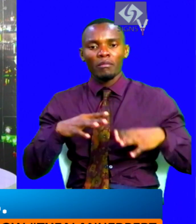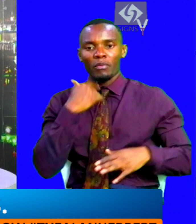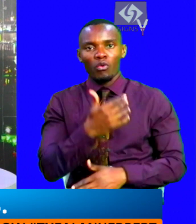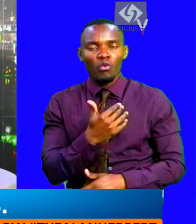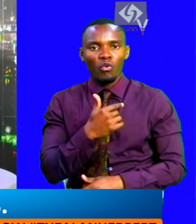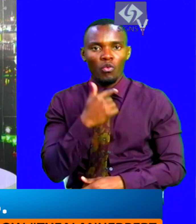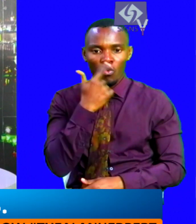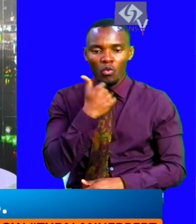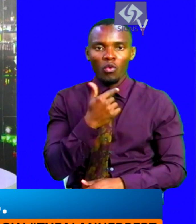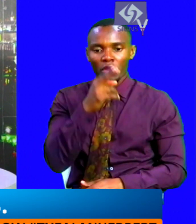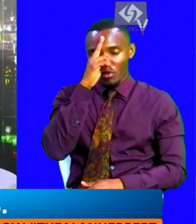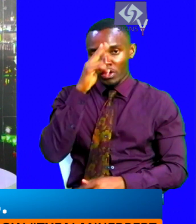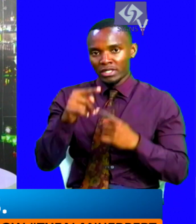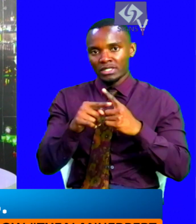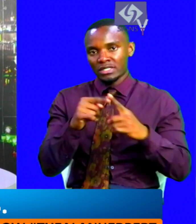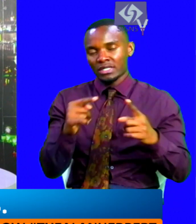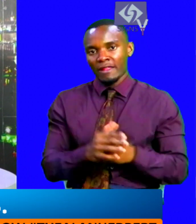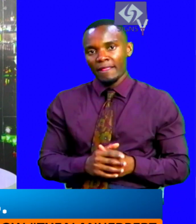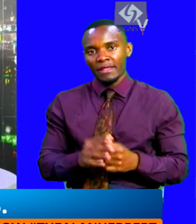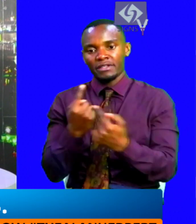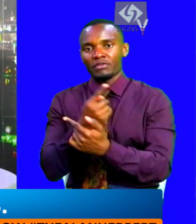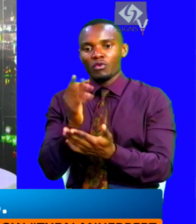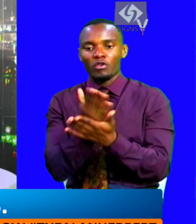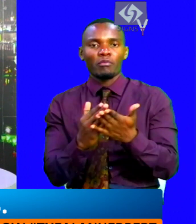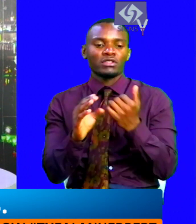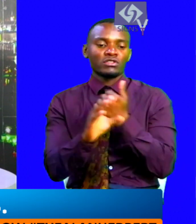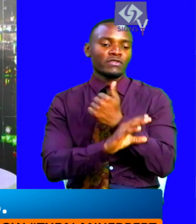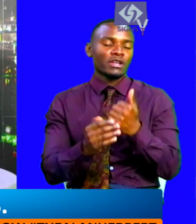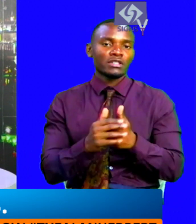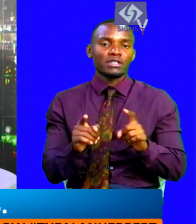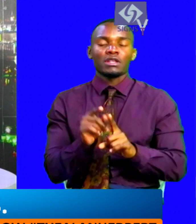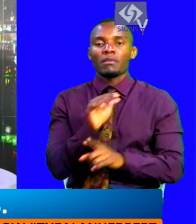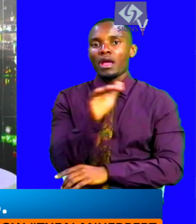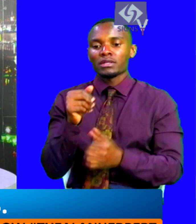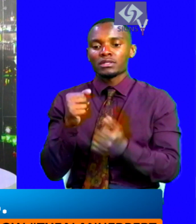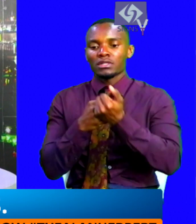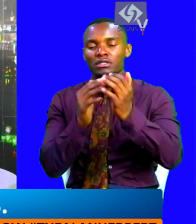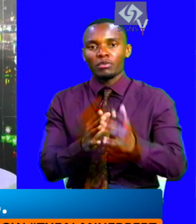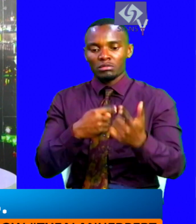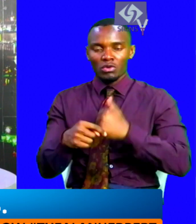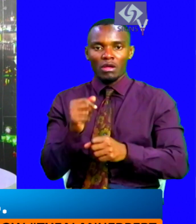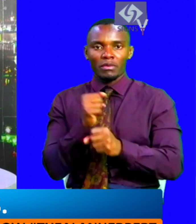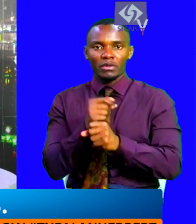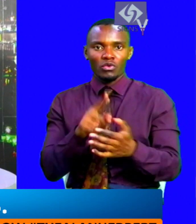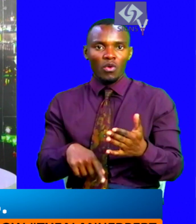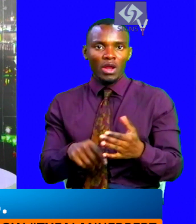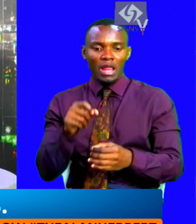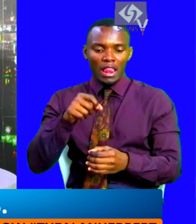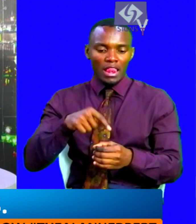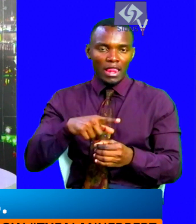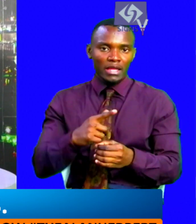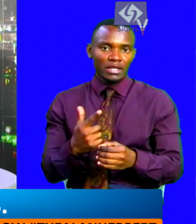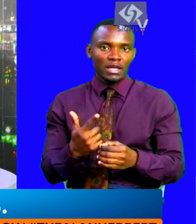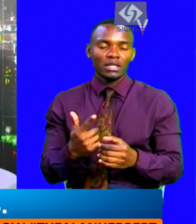brutality in various locations in all parts of the country. Now, the coalition called on its supporters to come out and light candles and